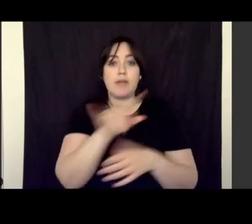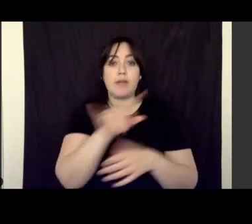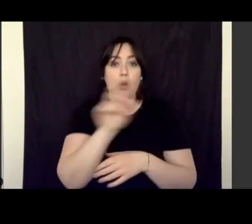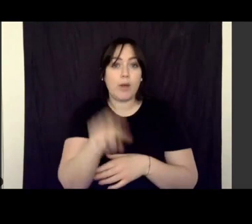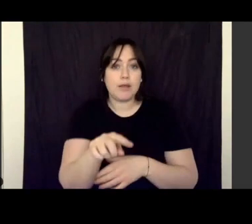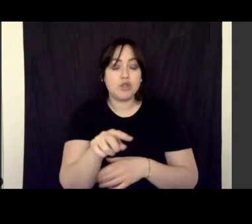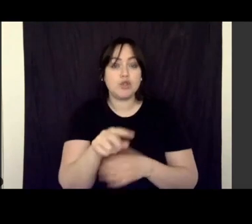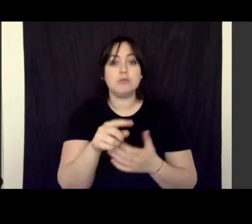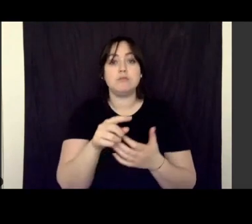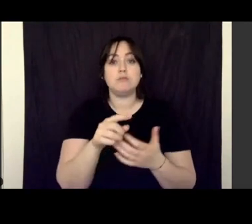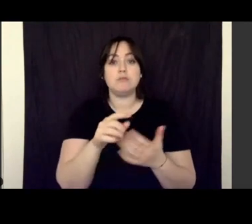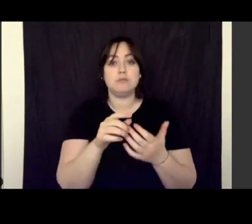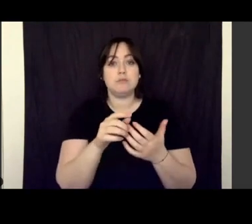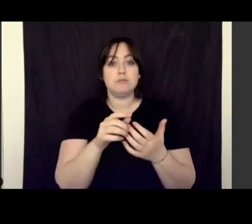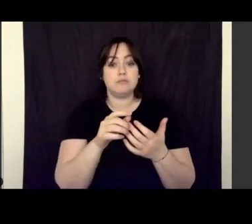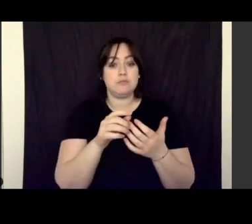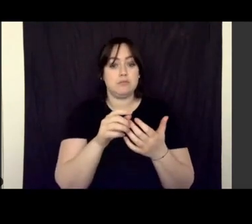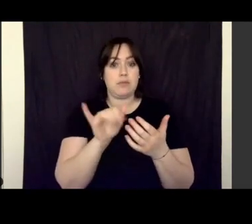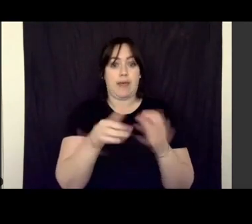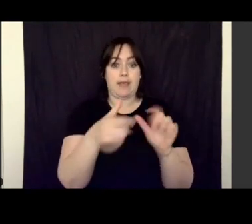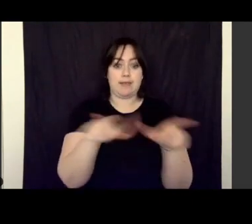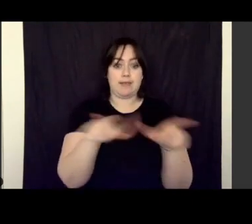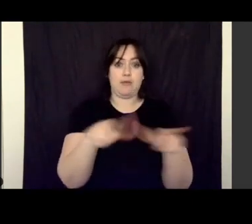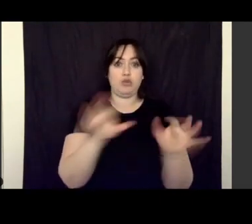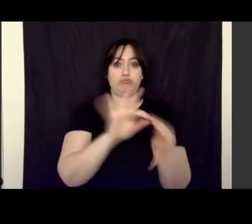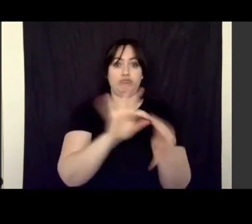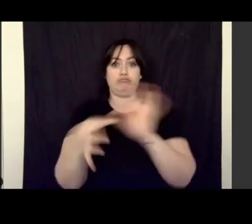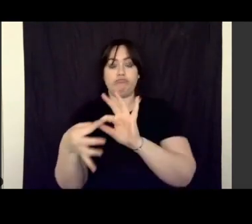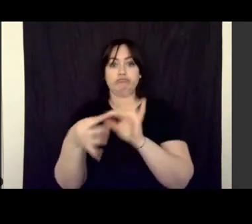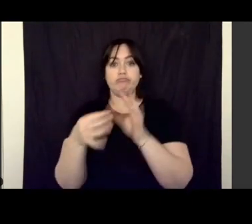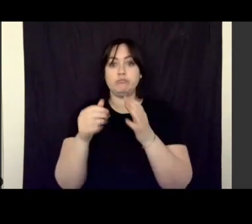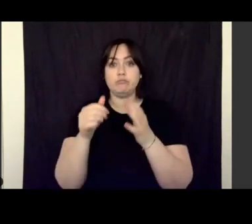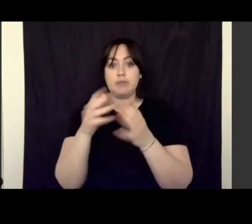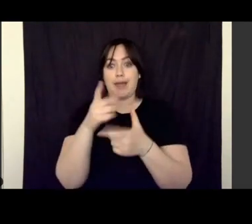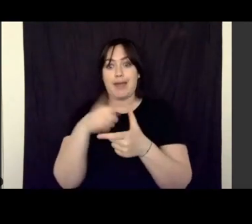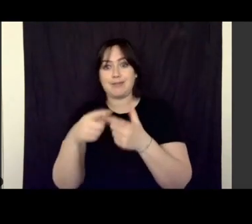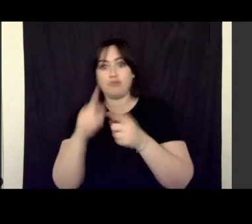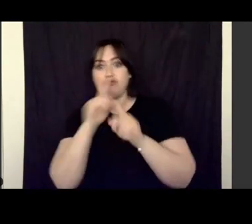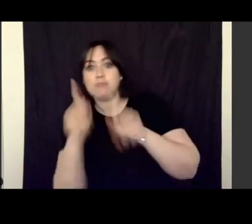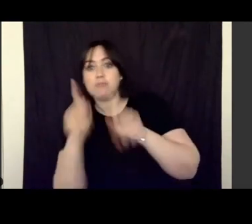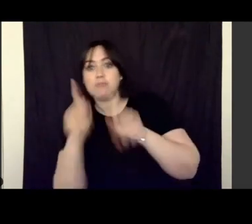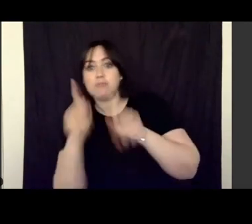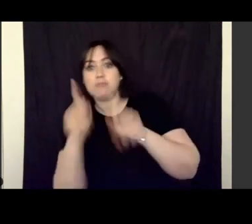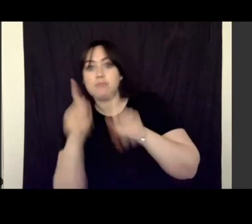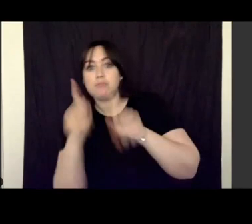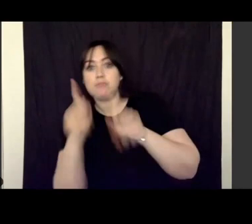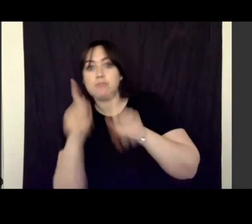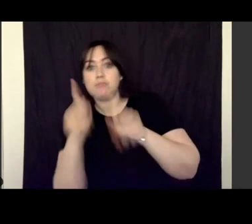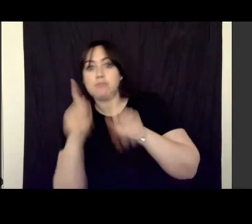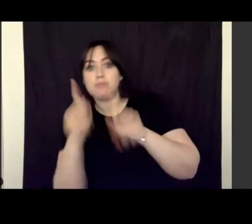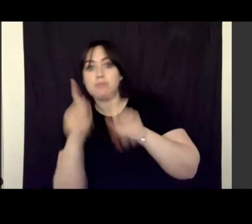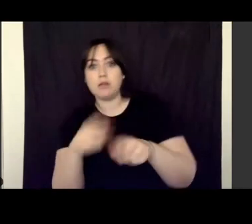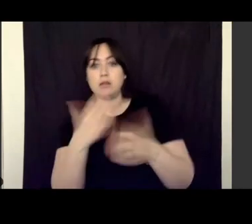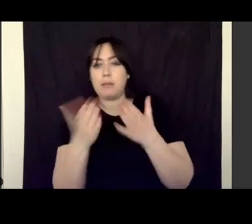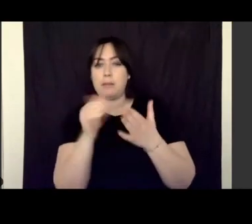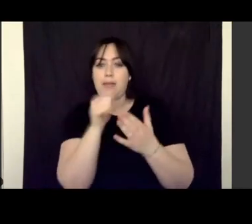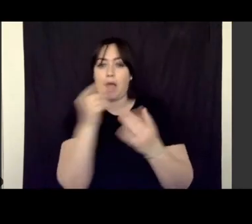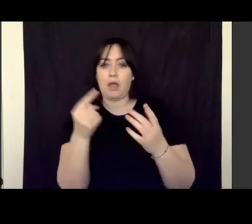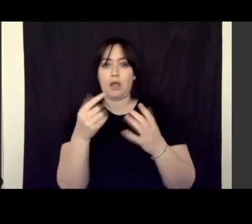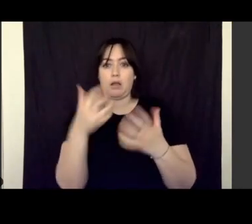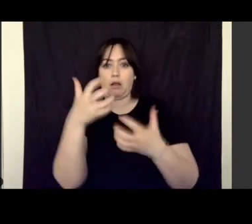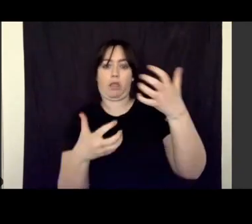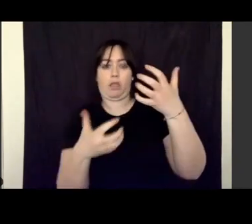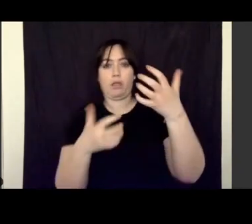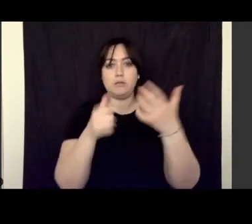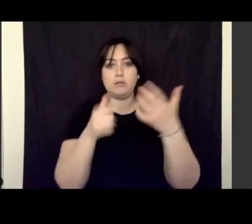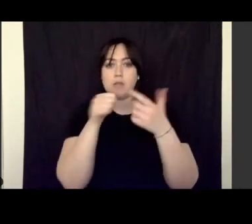questions and responses that were not in line with our objective of capturing functional difficulties, but